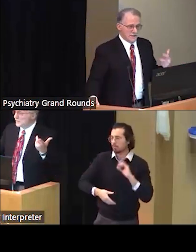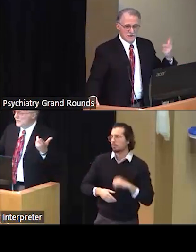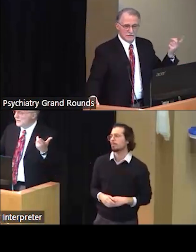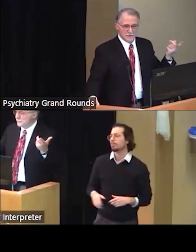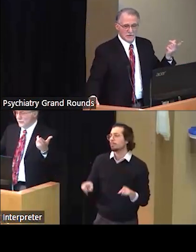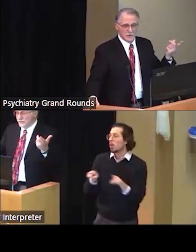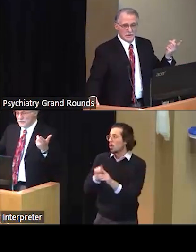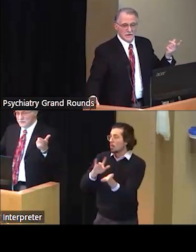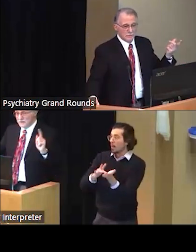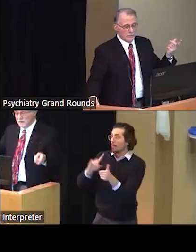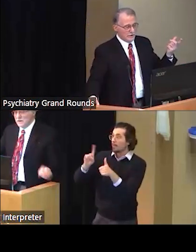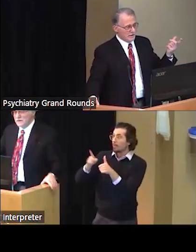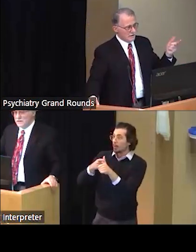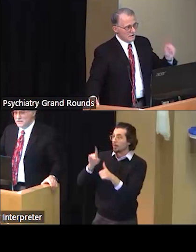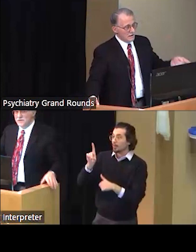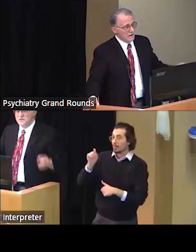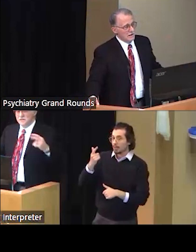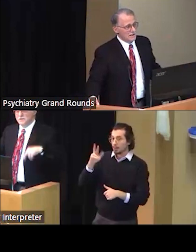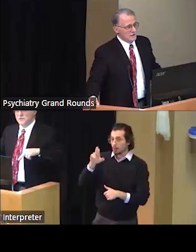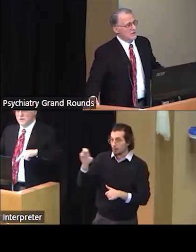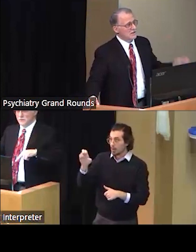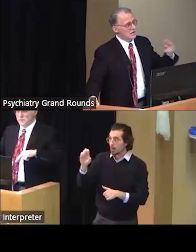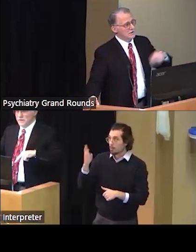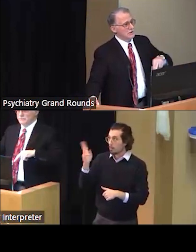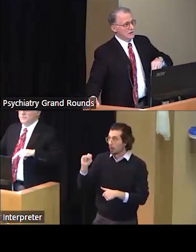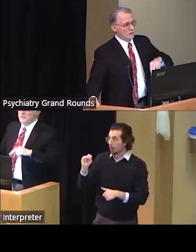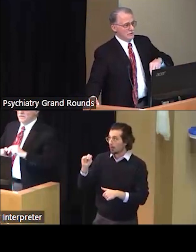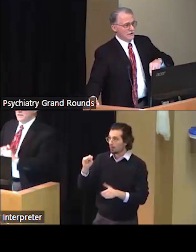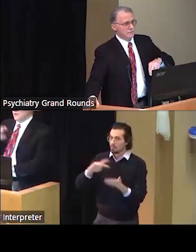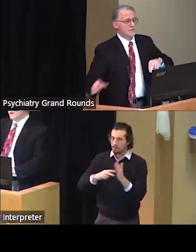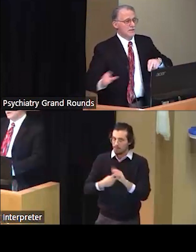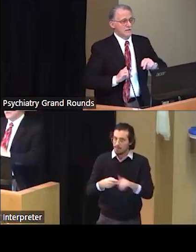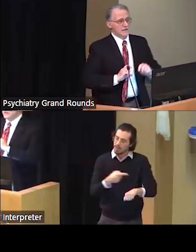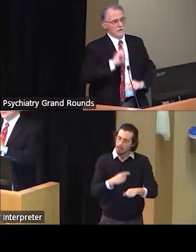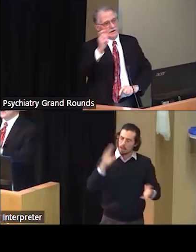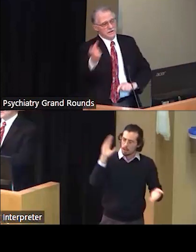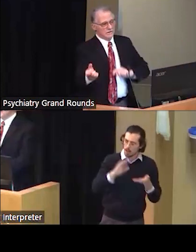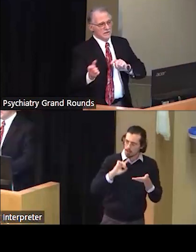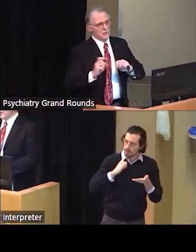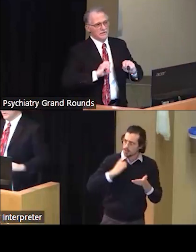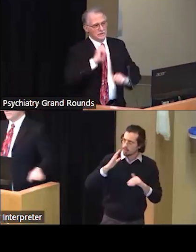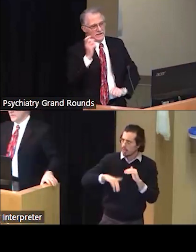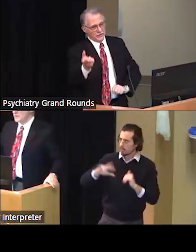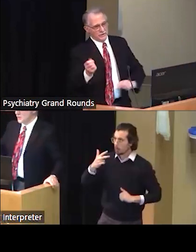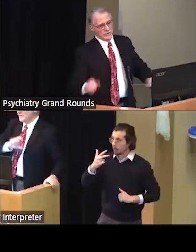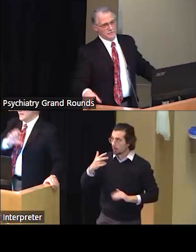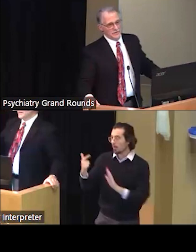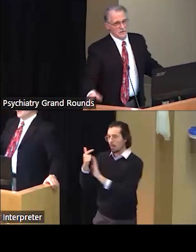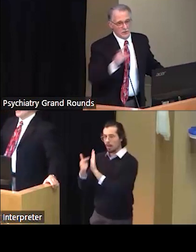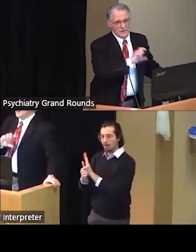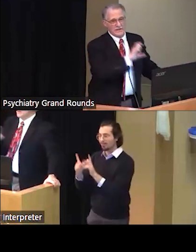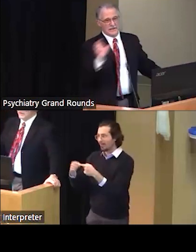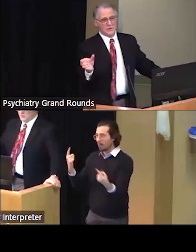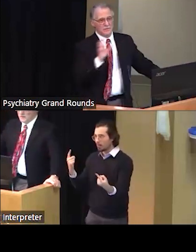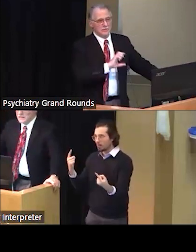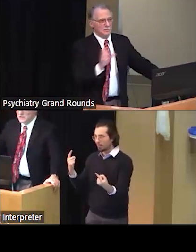in medicine, first degree burn is less serious than a third degree burn, right? In law, you reverse that order.